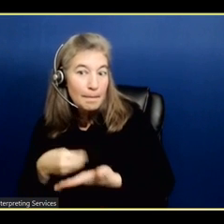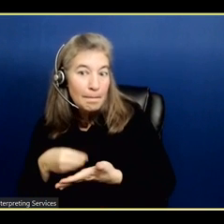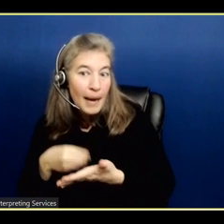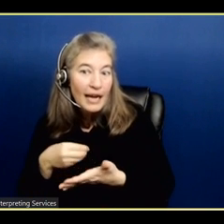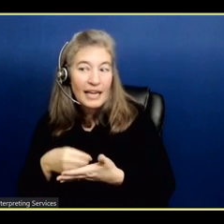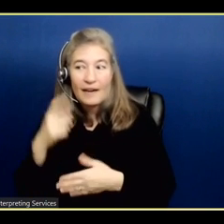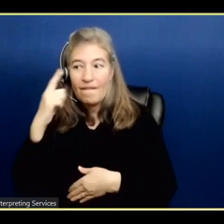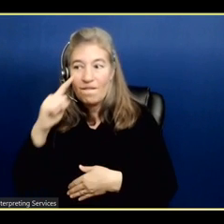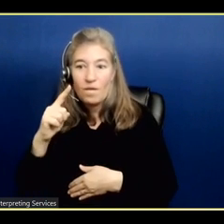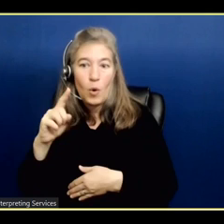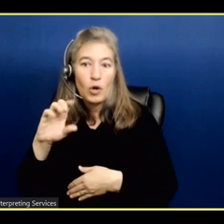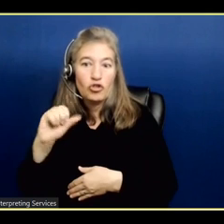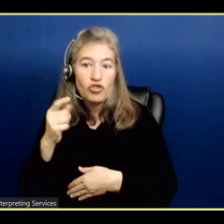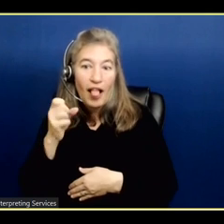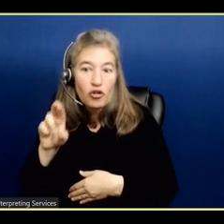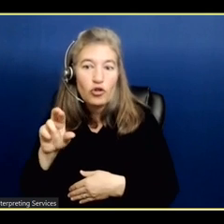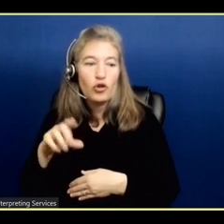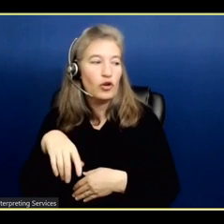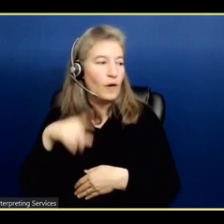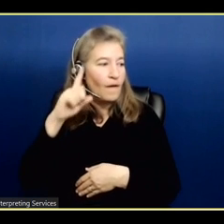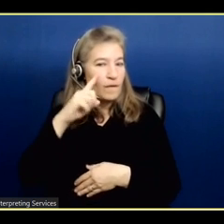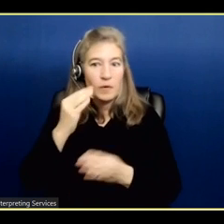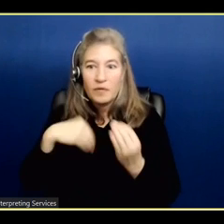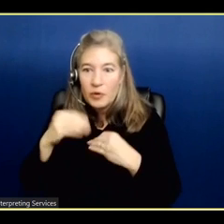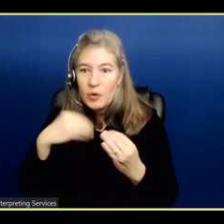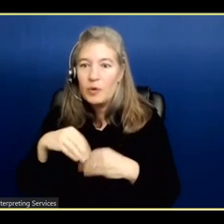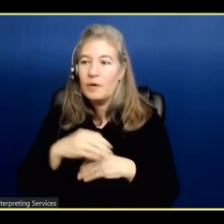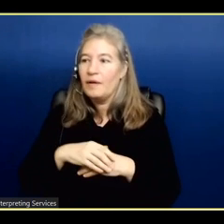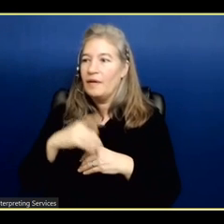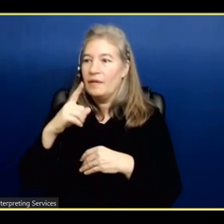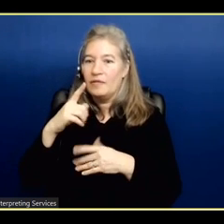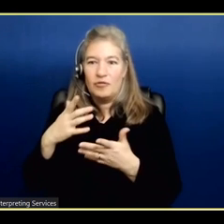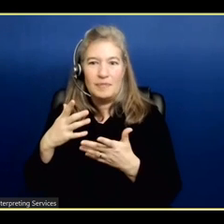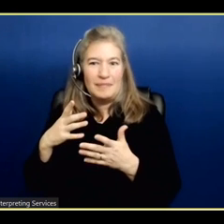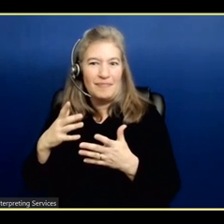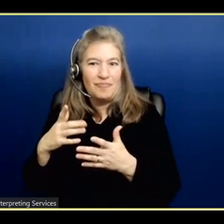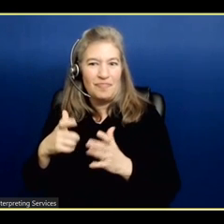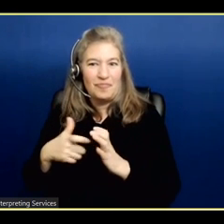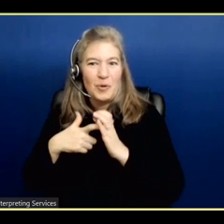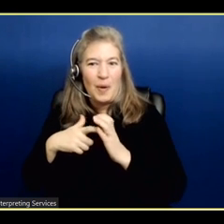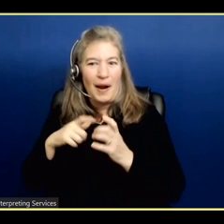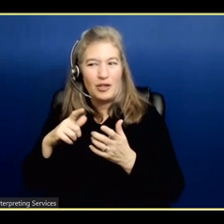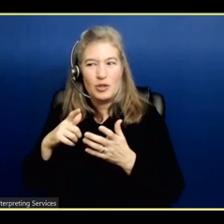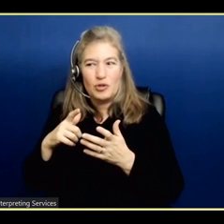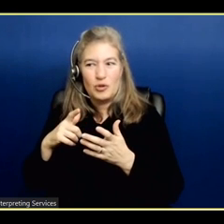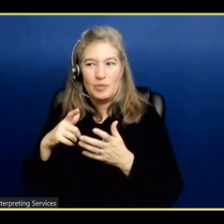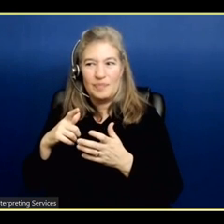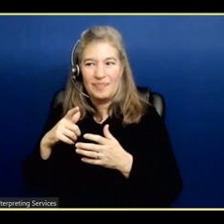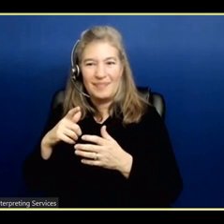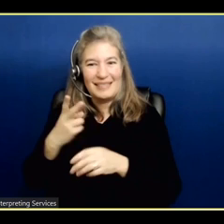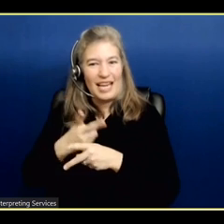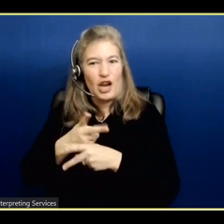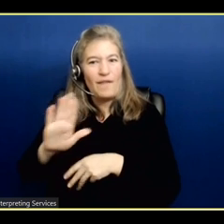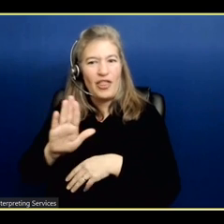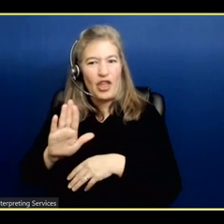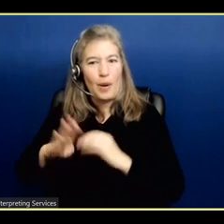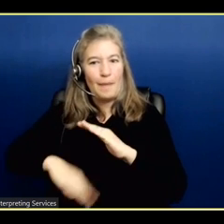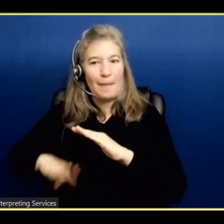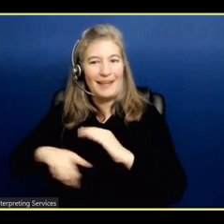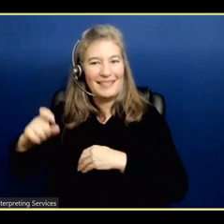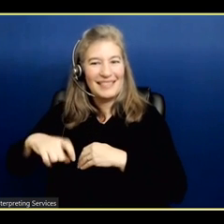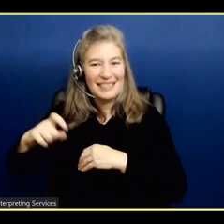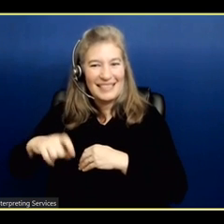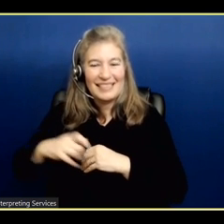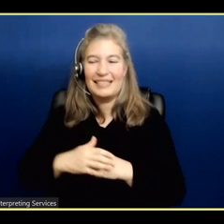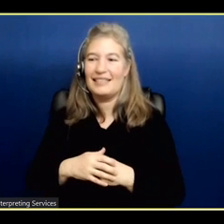that I spoke about that's due Friday from my client has asked us yesterday to articulate a plan of action for summer or fall. This funder